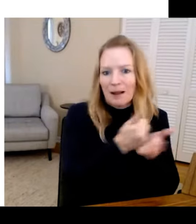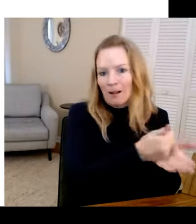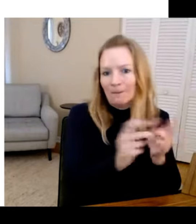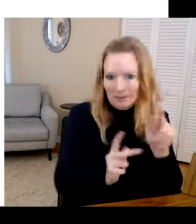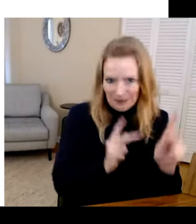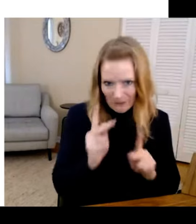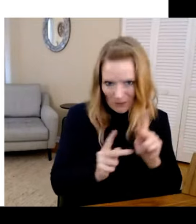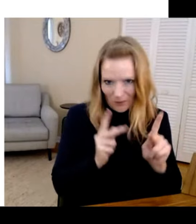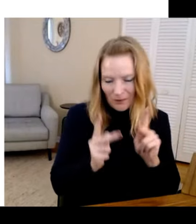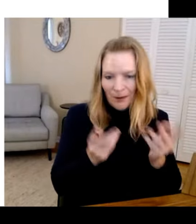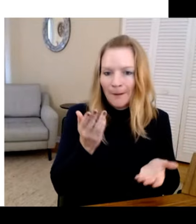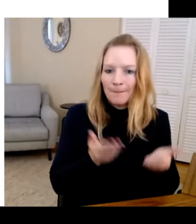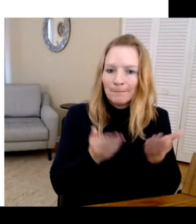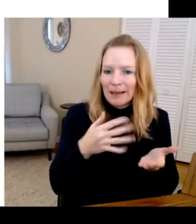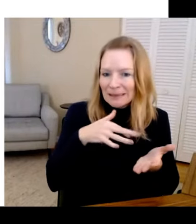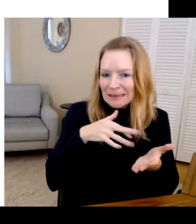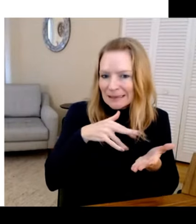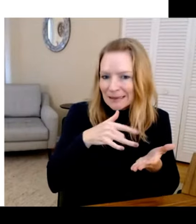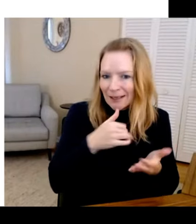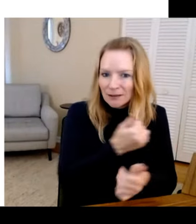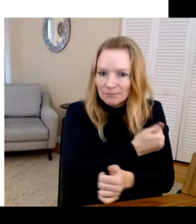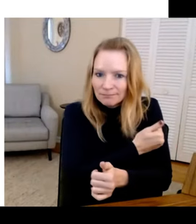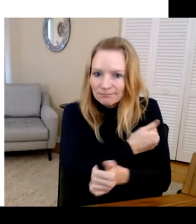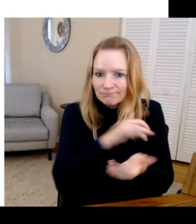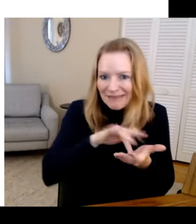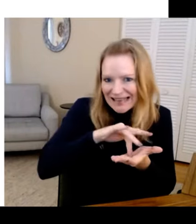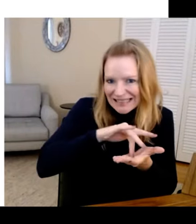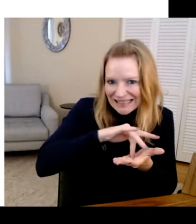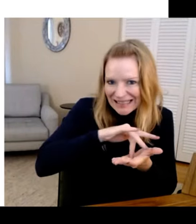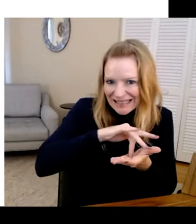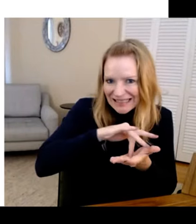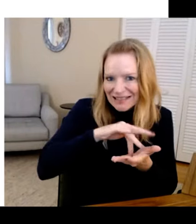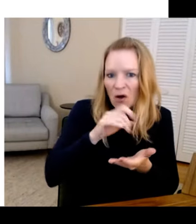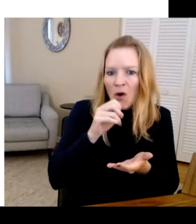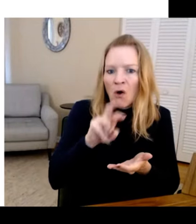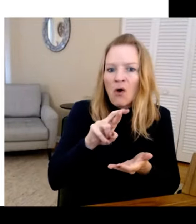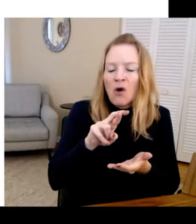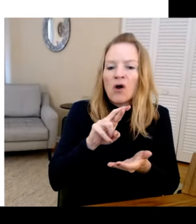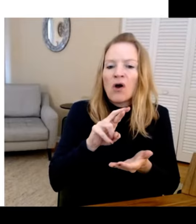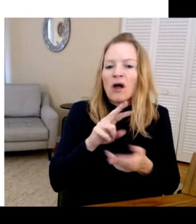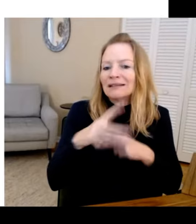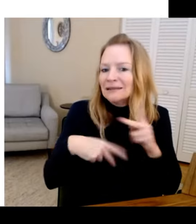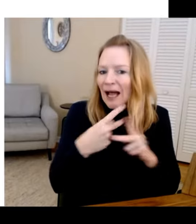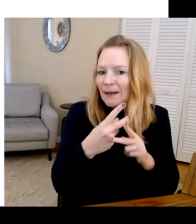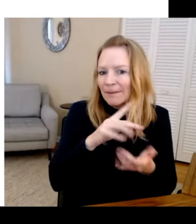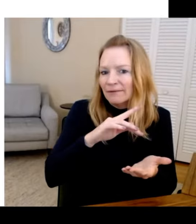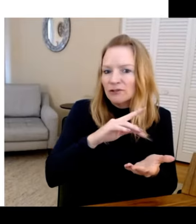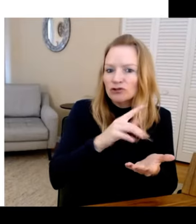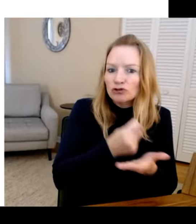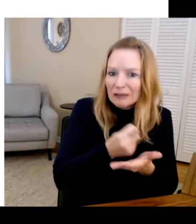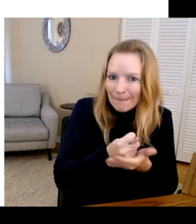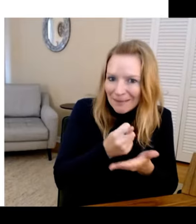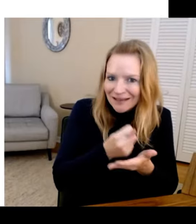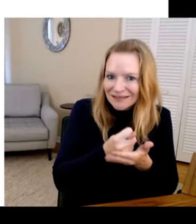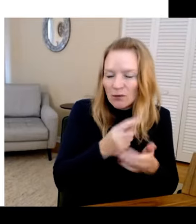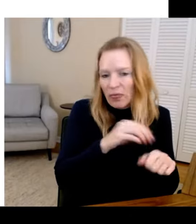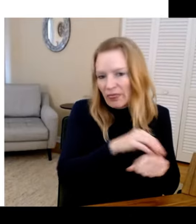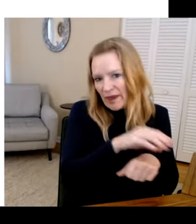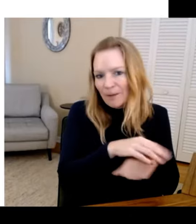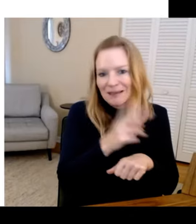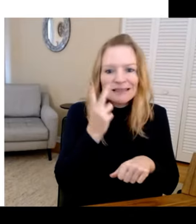to help figure out how to better help people. Maybe studying medication or kinds